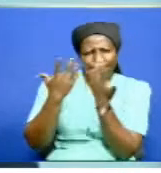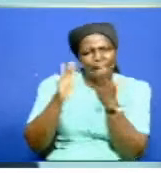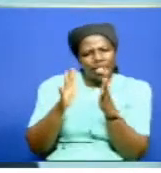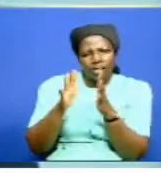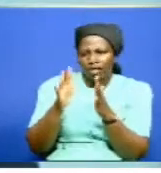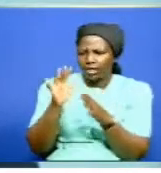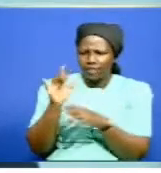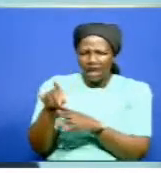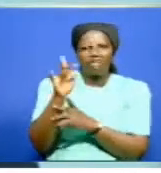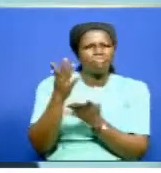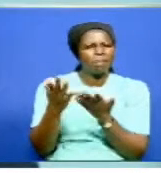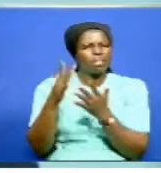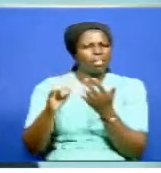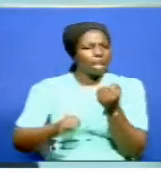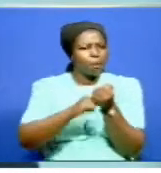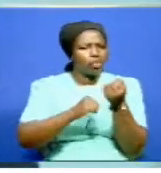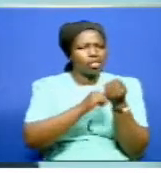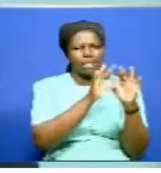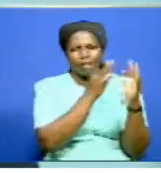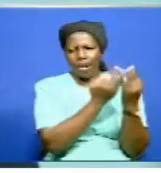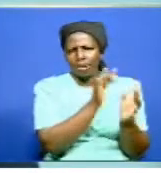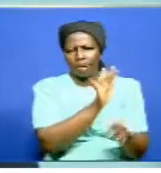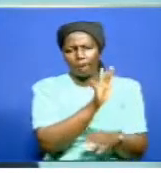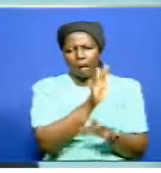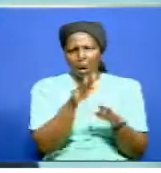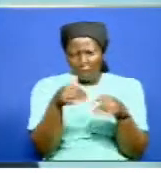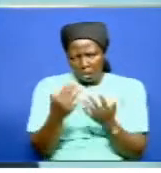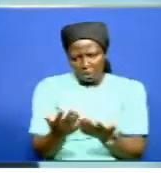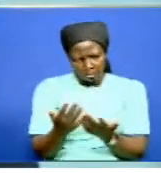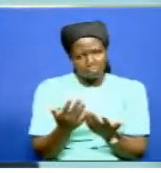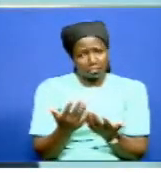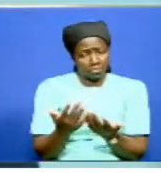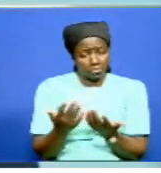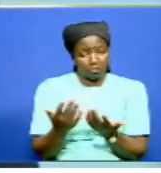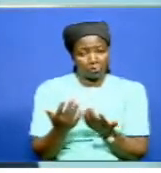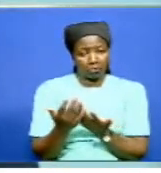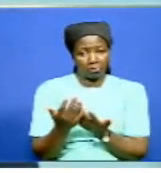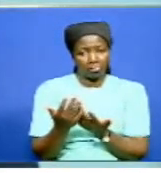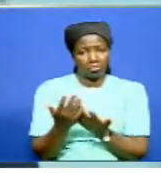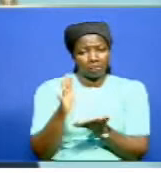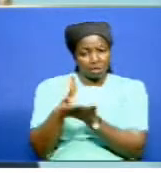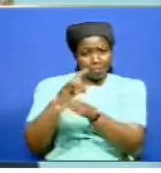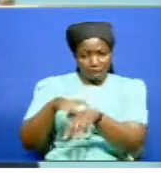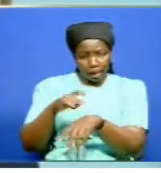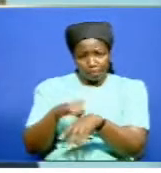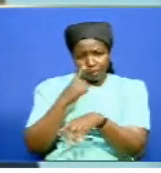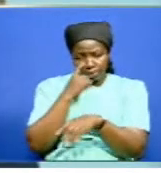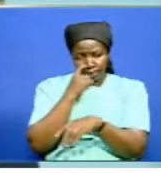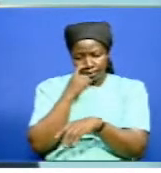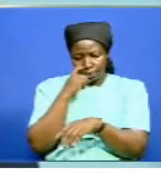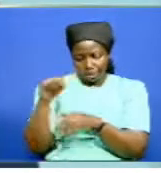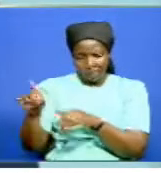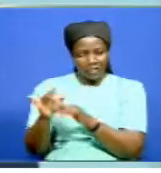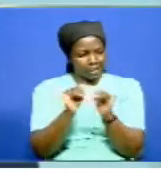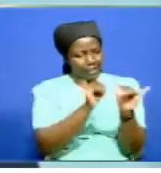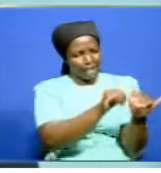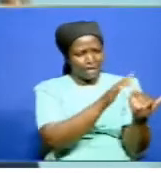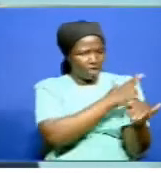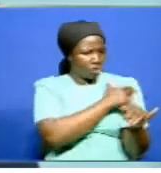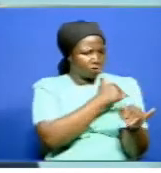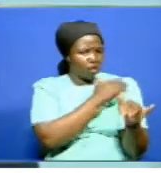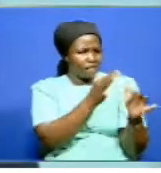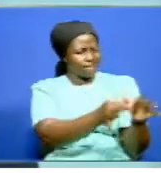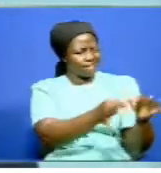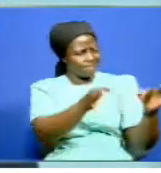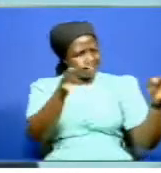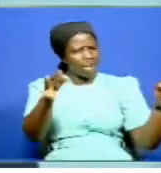breadwinner of some of these families. Sometimes they stay in a hospital for a very long time, and therefore